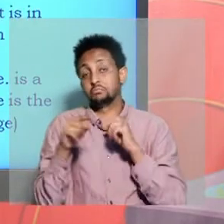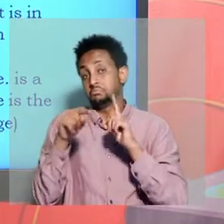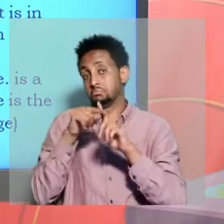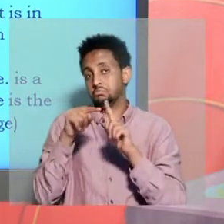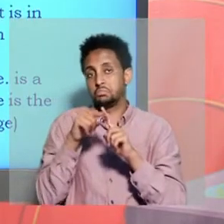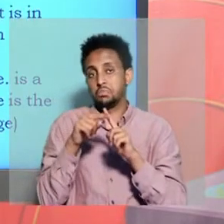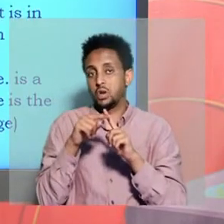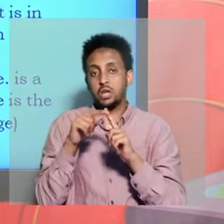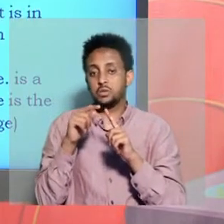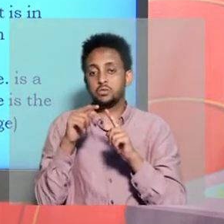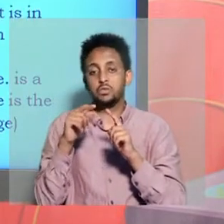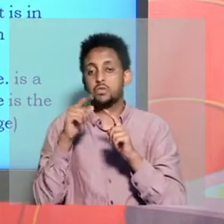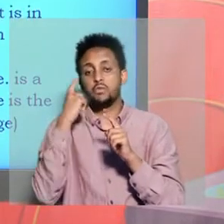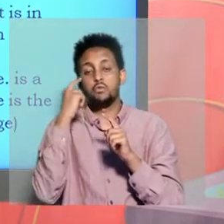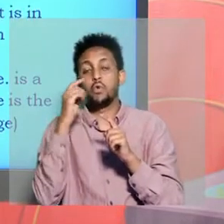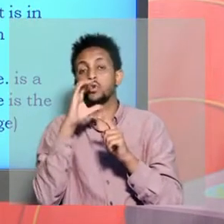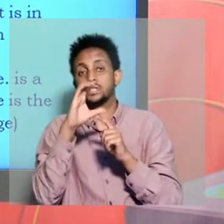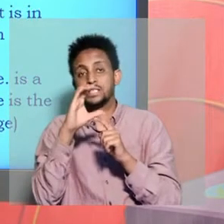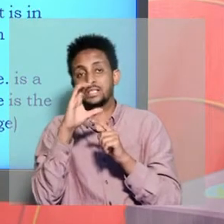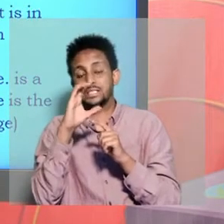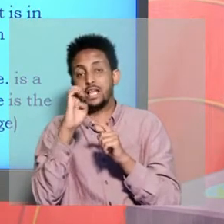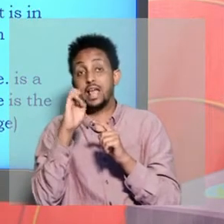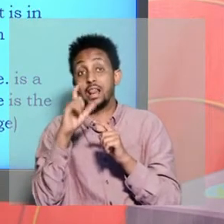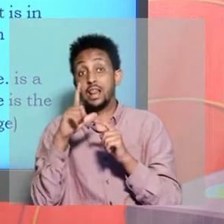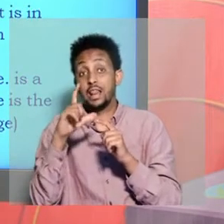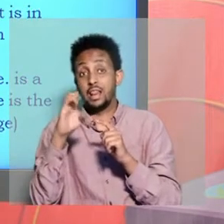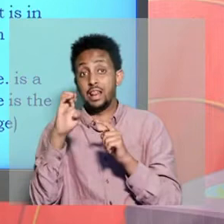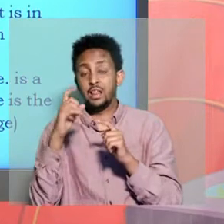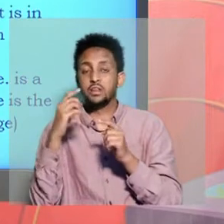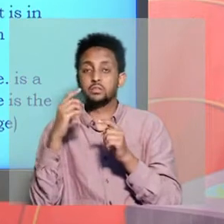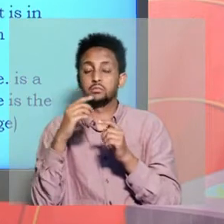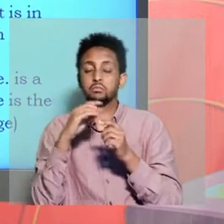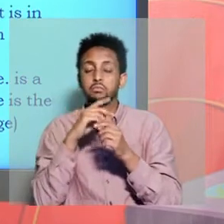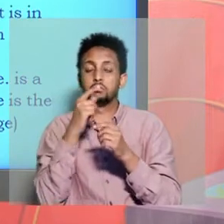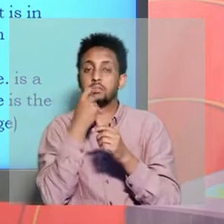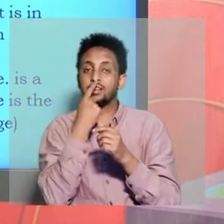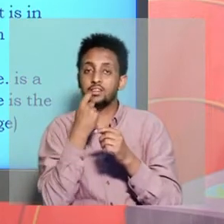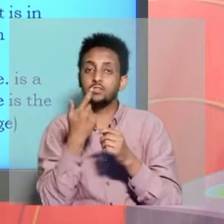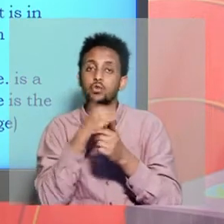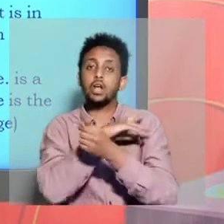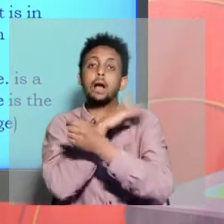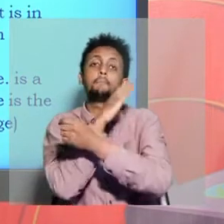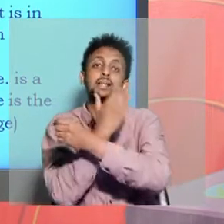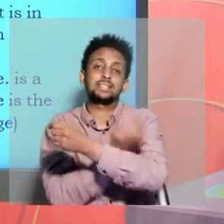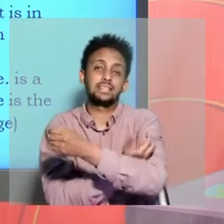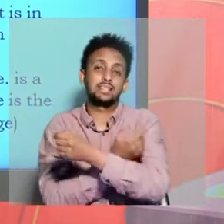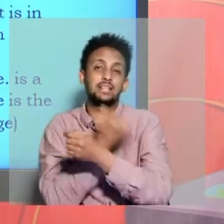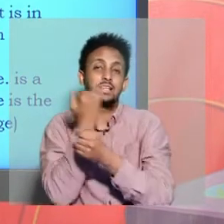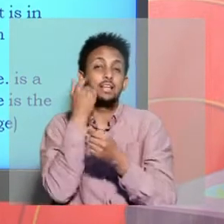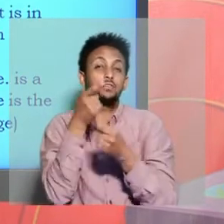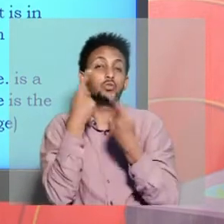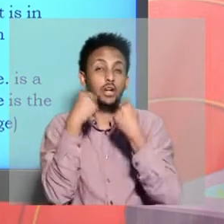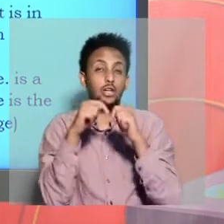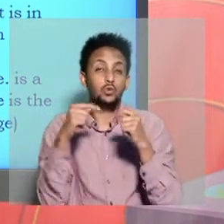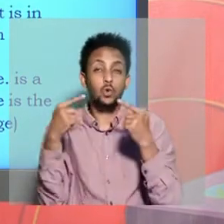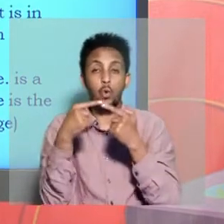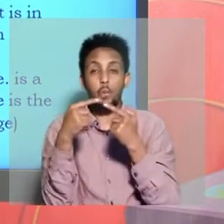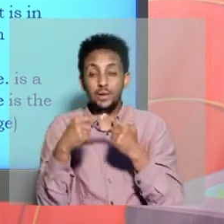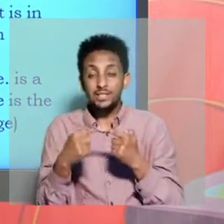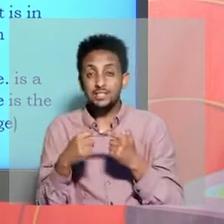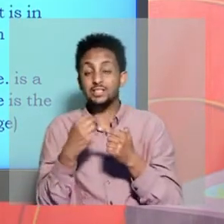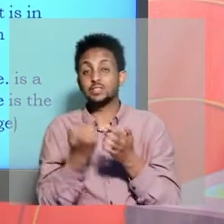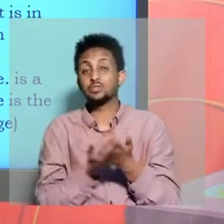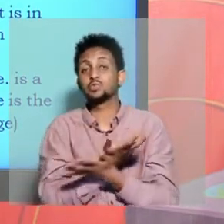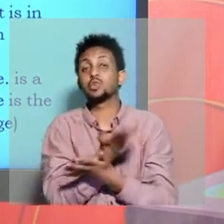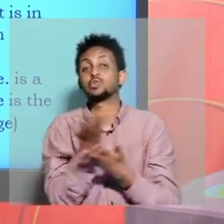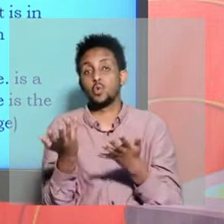cell. This is for cell, and this is for a battery, and this is for capacitor. So if you try to connect capacitor with a